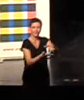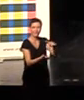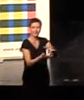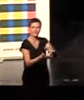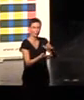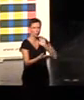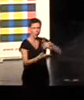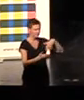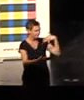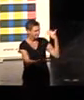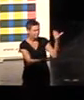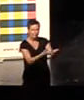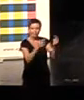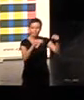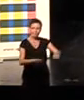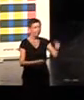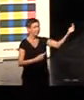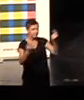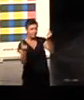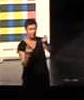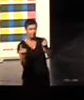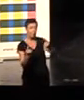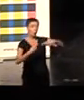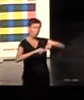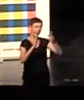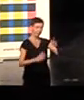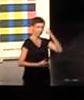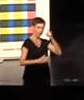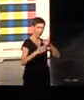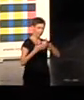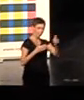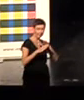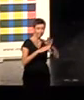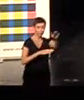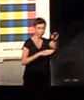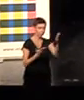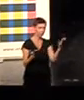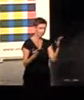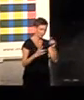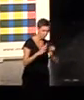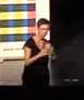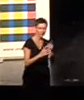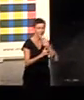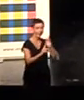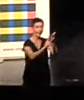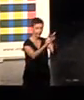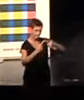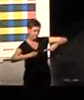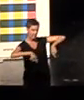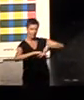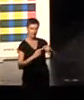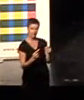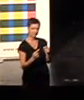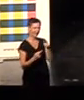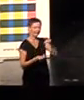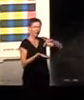wordt wie heeft u dus is in machine common future en desteney een project en station urban project